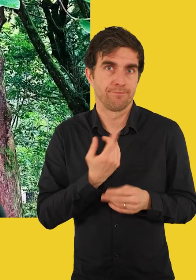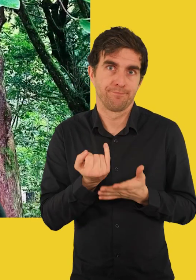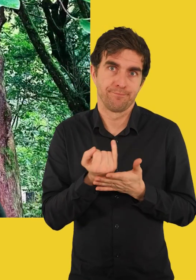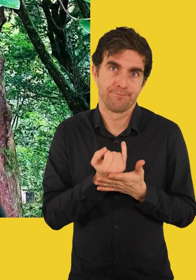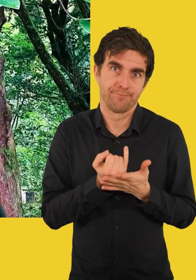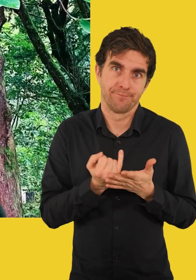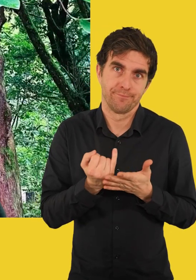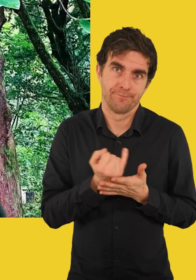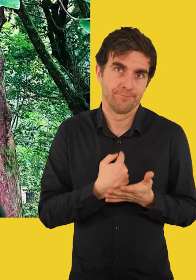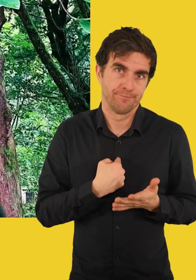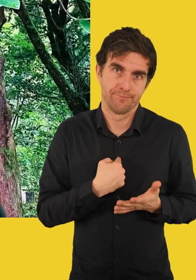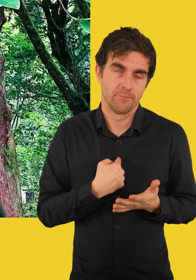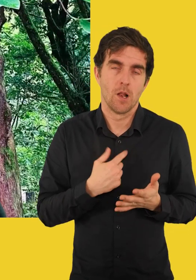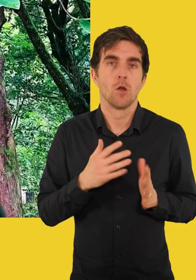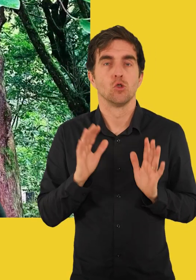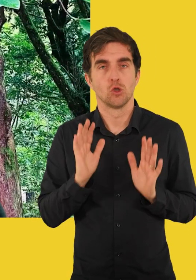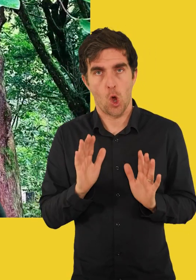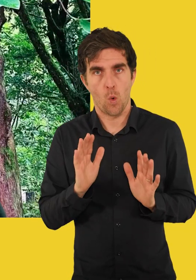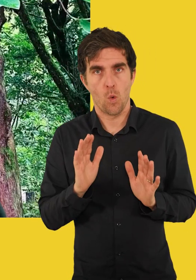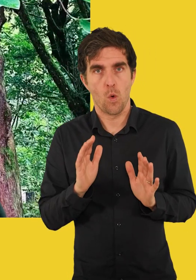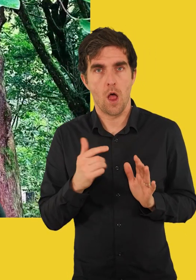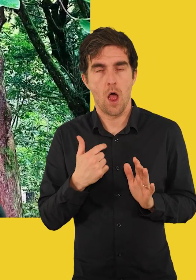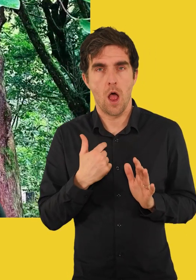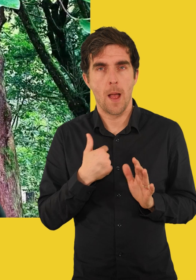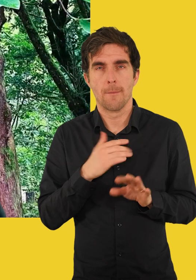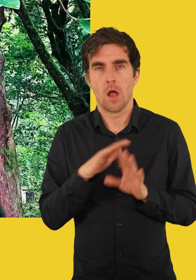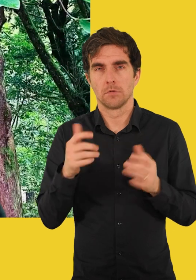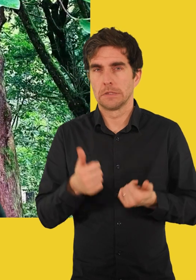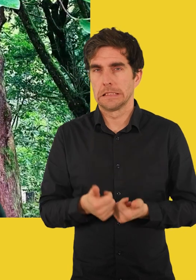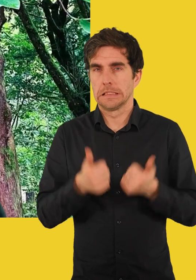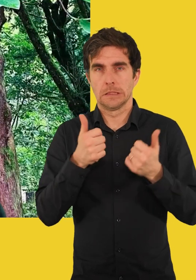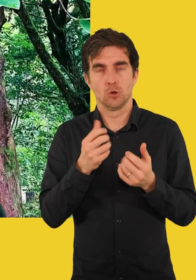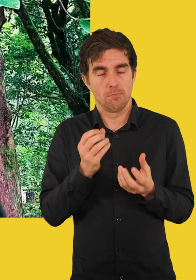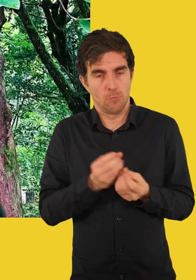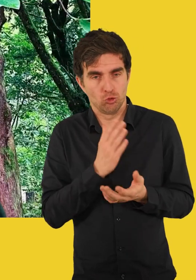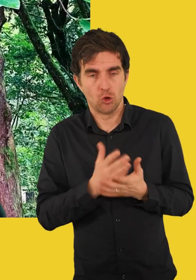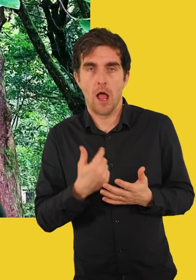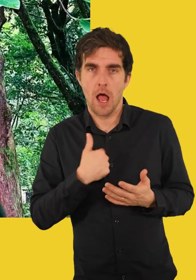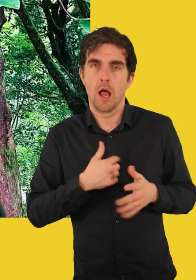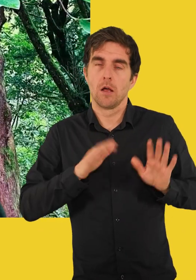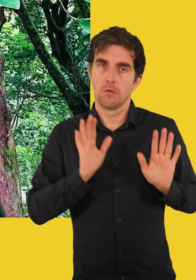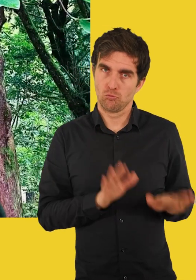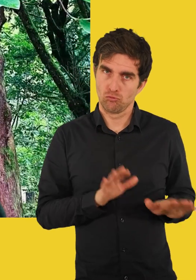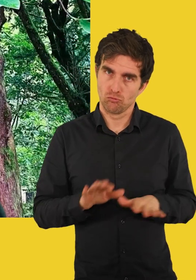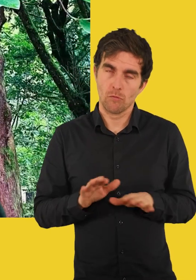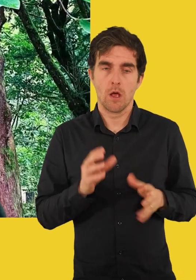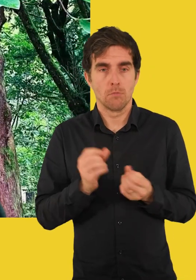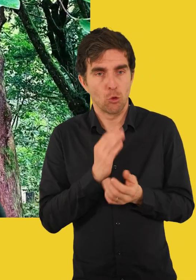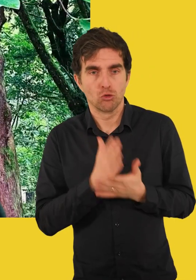not brilliant at taking care of myself. I'm particularly not brilliant in making sure that I pace myself